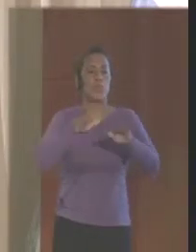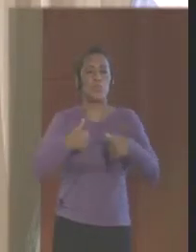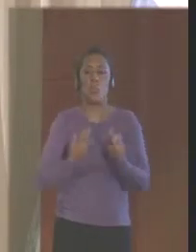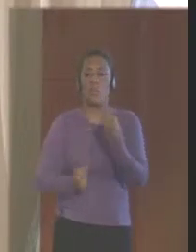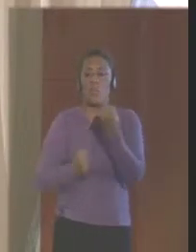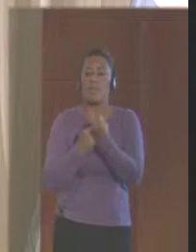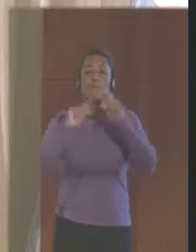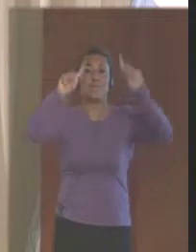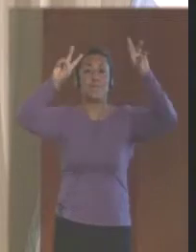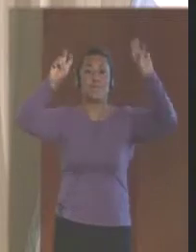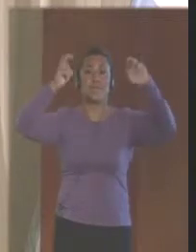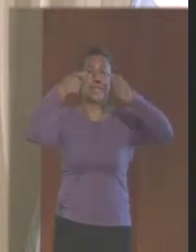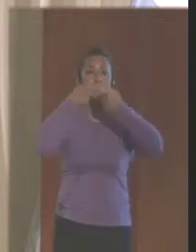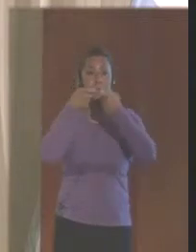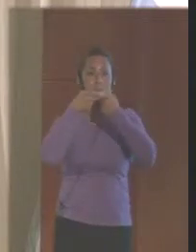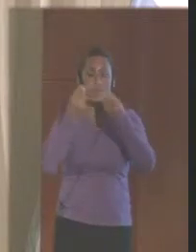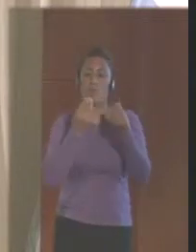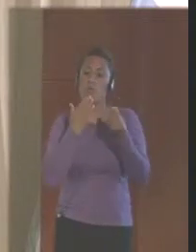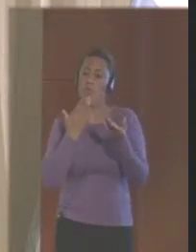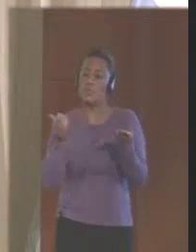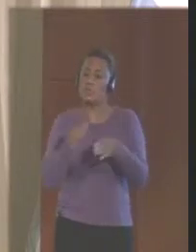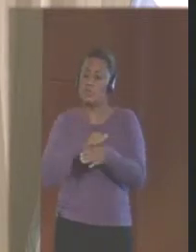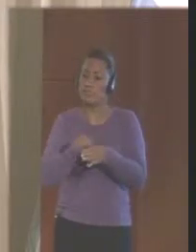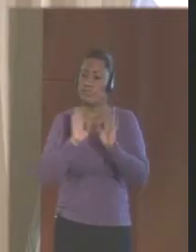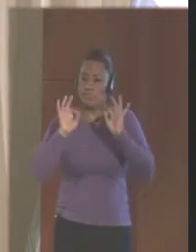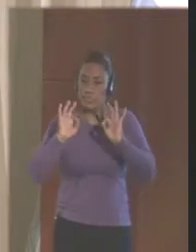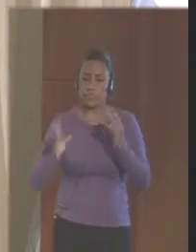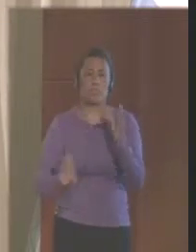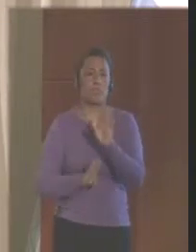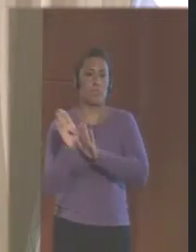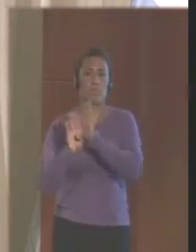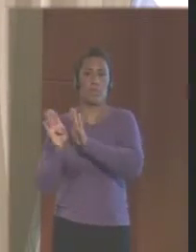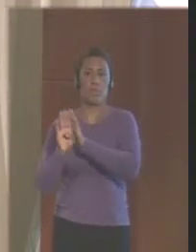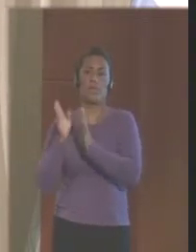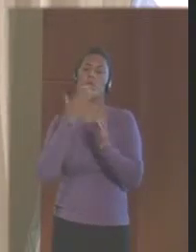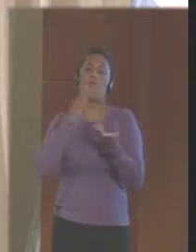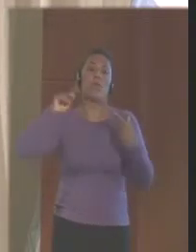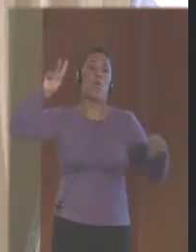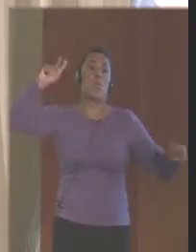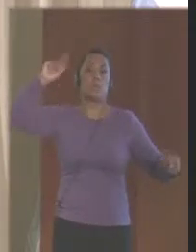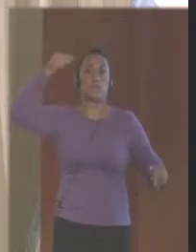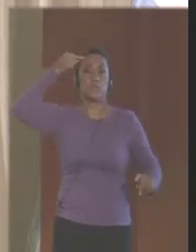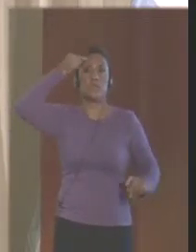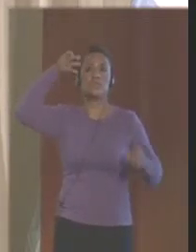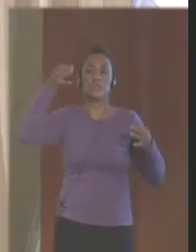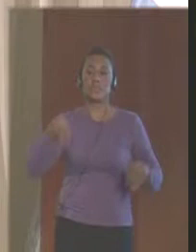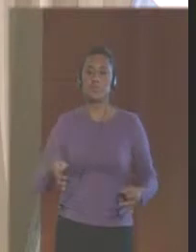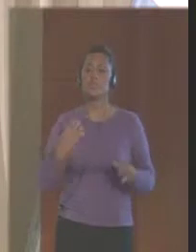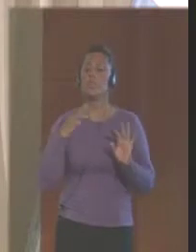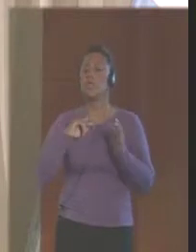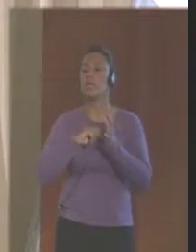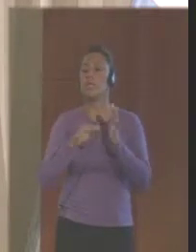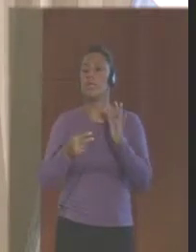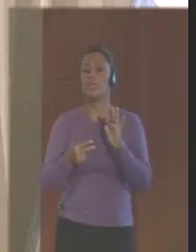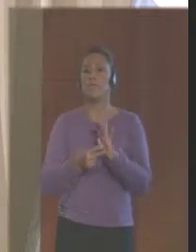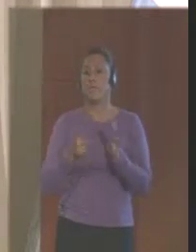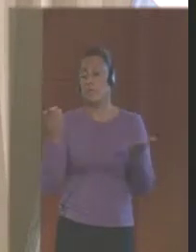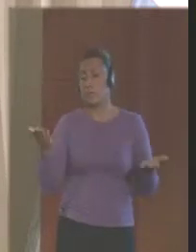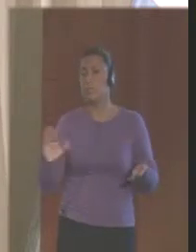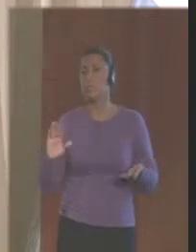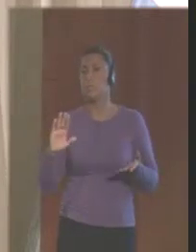practices. 3, a green government policy will be developed to enable the reduction